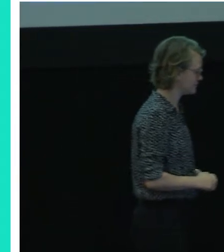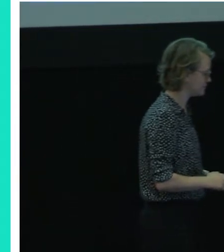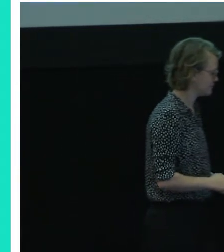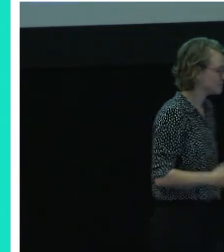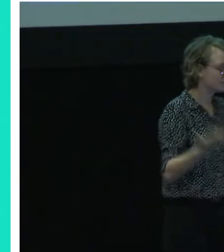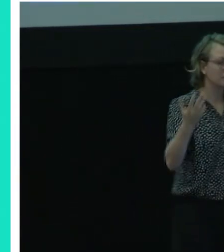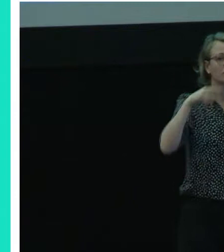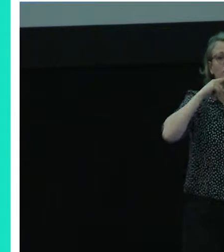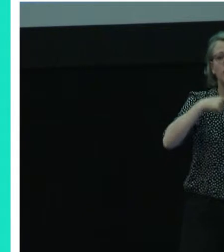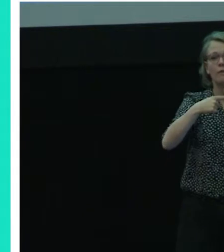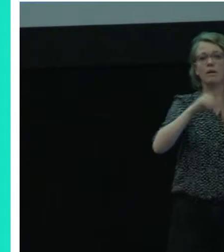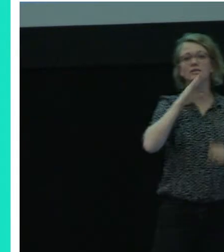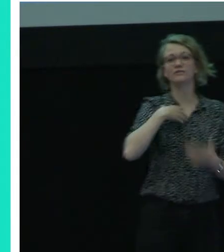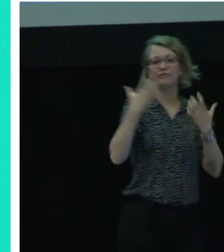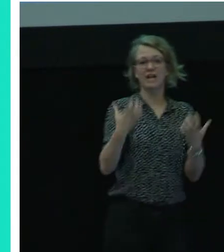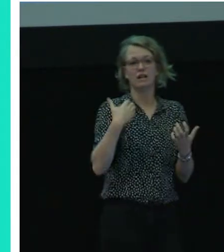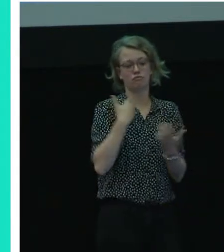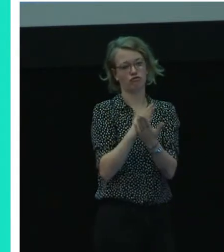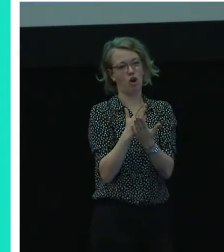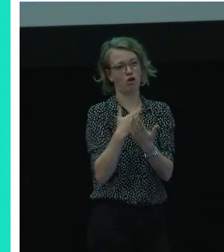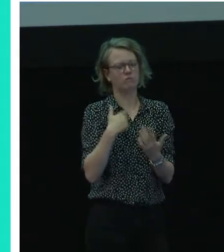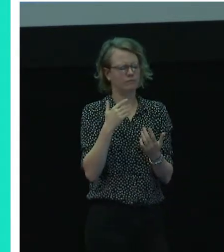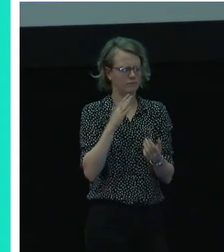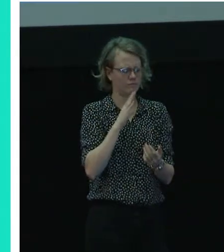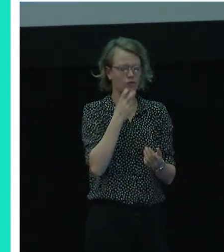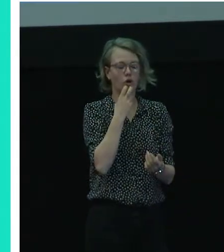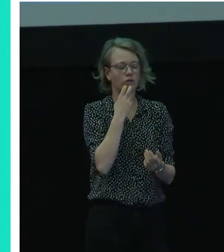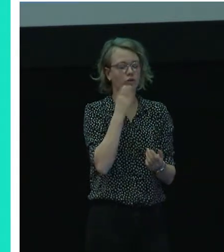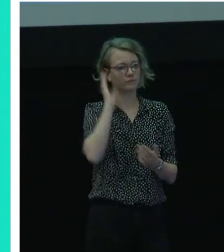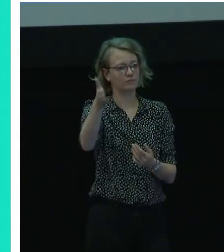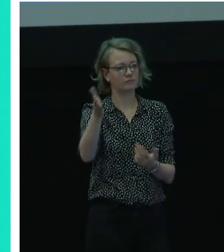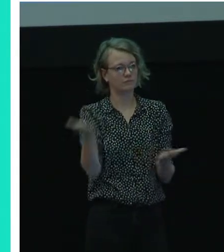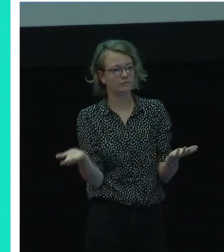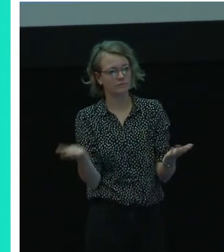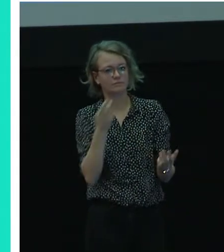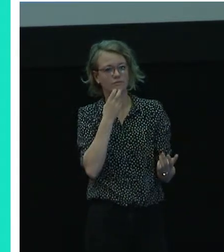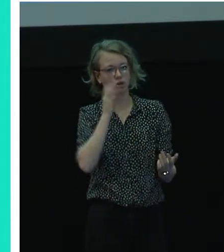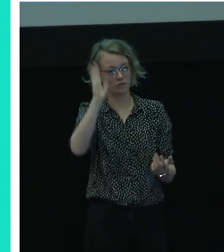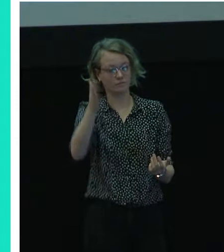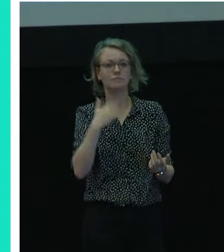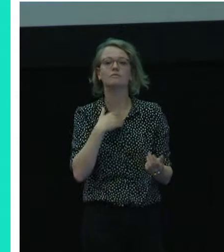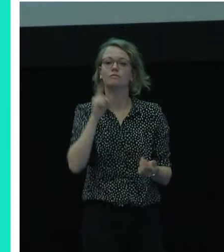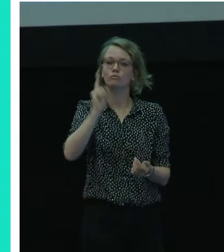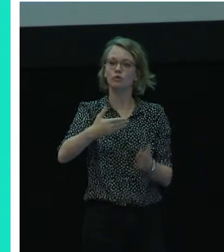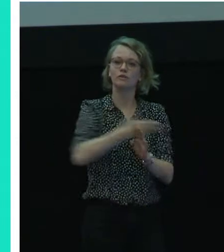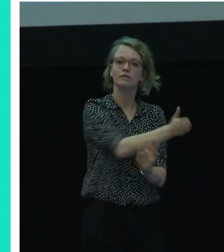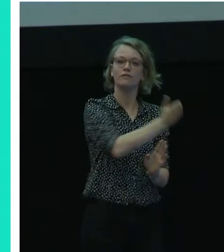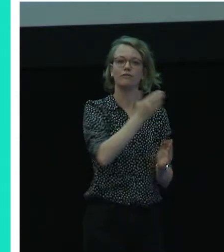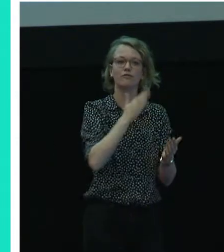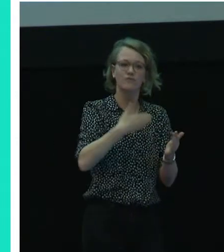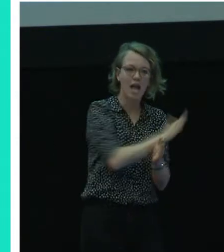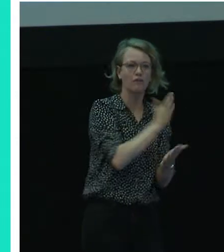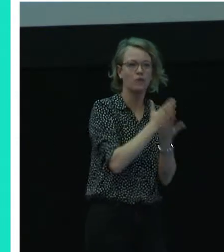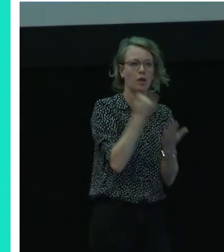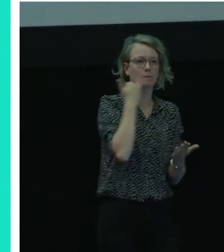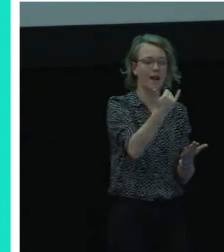We can also have email. For example, if I want to go to my doctor and make an appointment, I have to